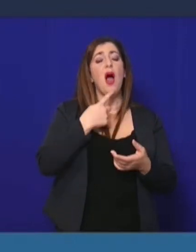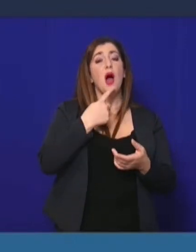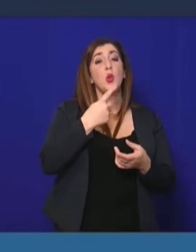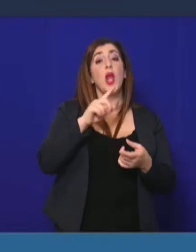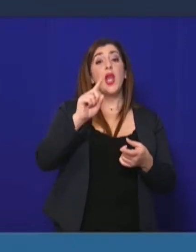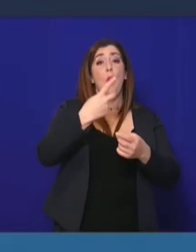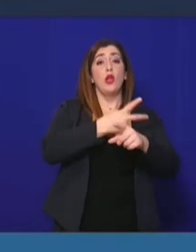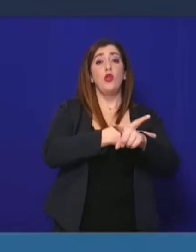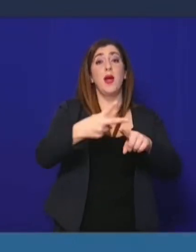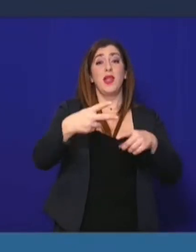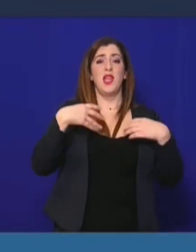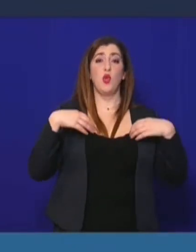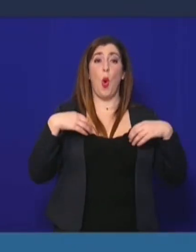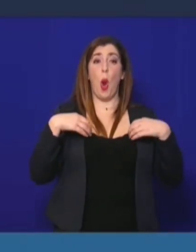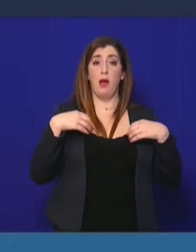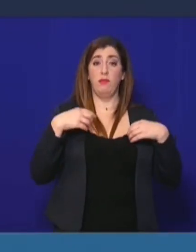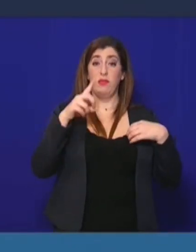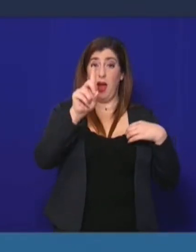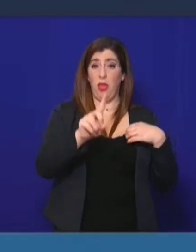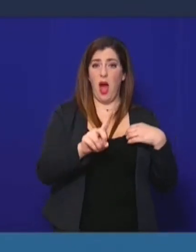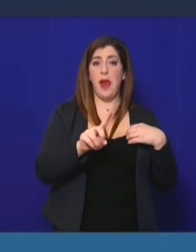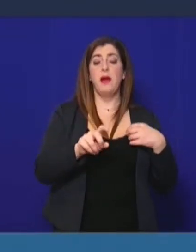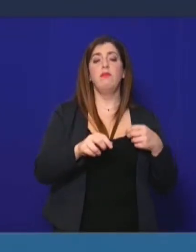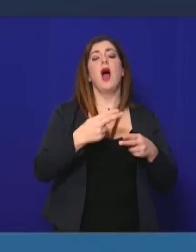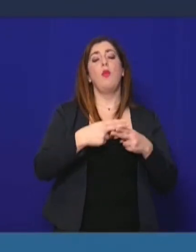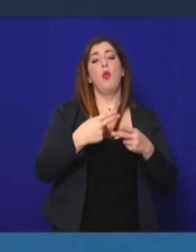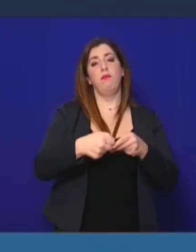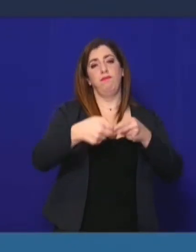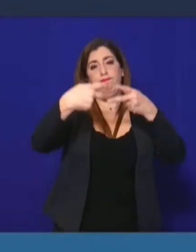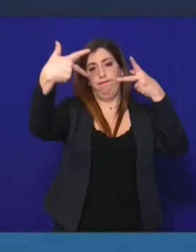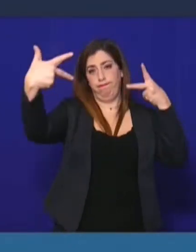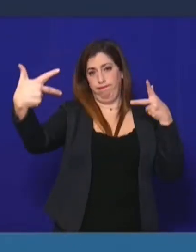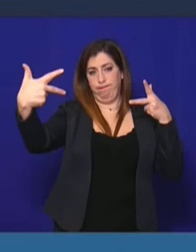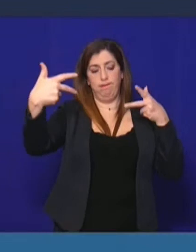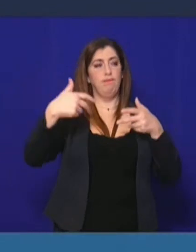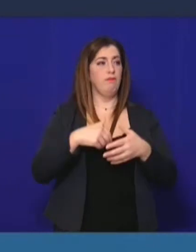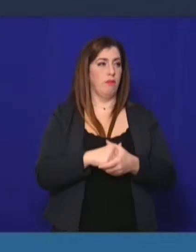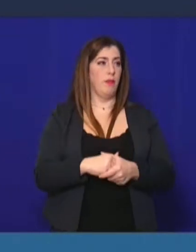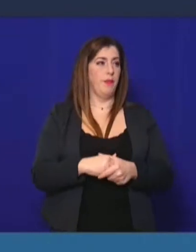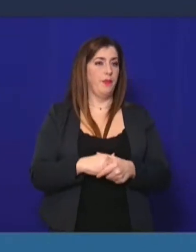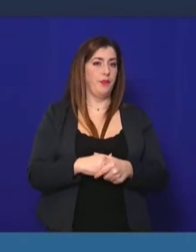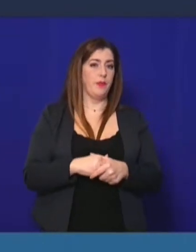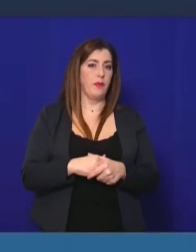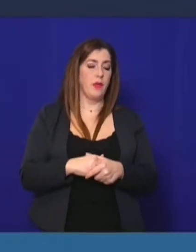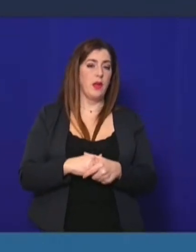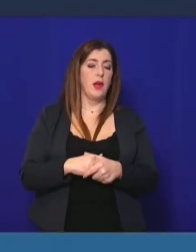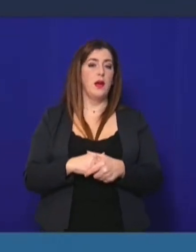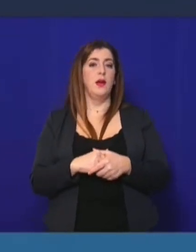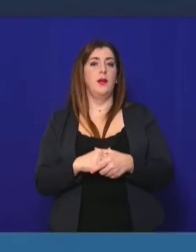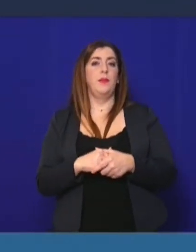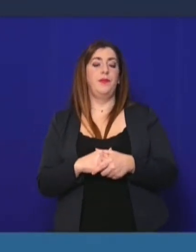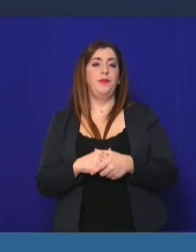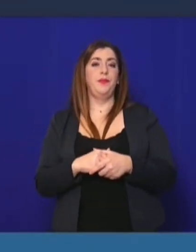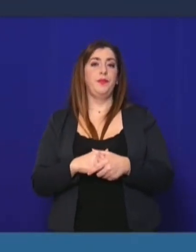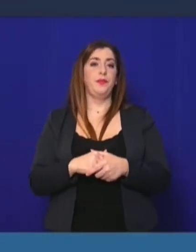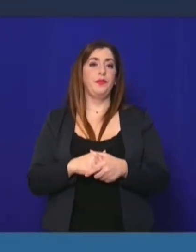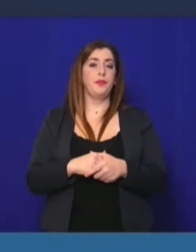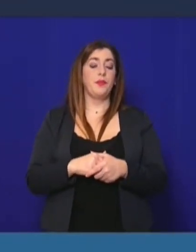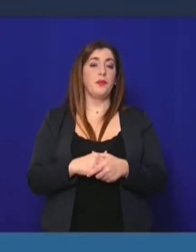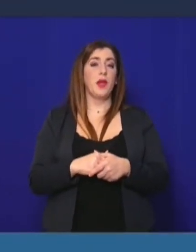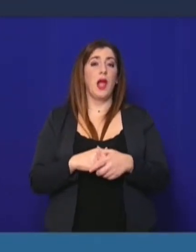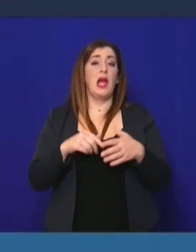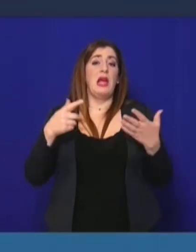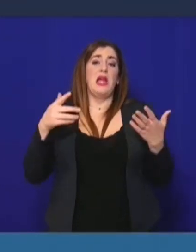fuq ukoll permezz tal-offline working, jiġifieri jgħalmu wkoll fuq l-internet. Dawn